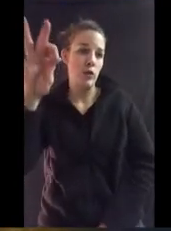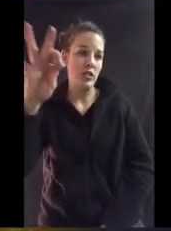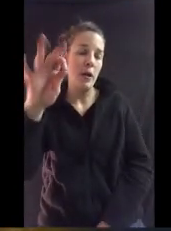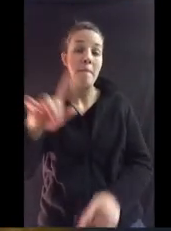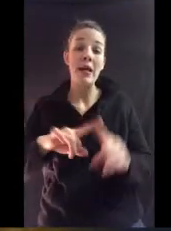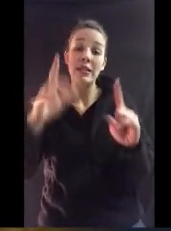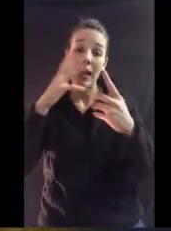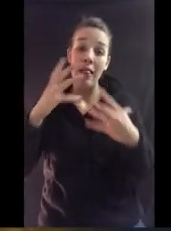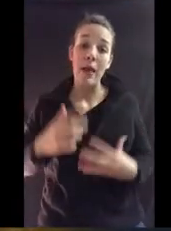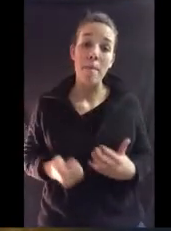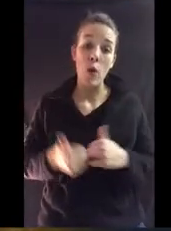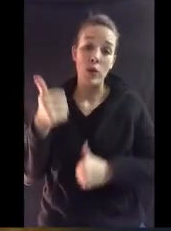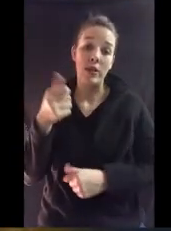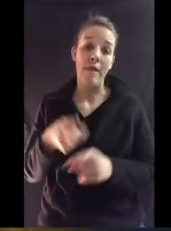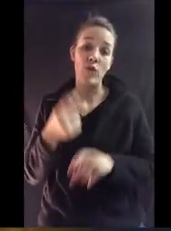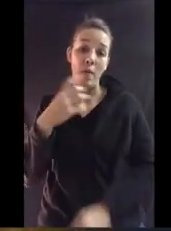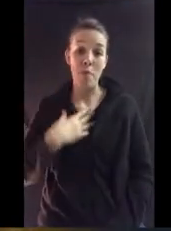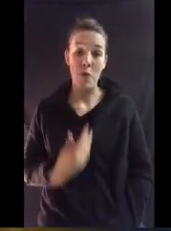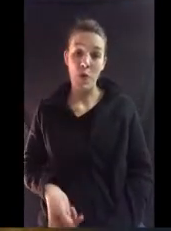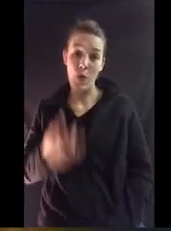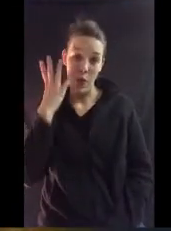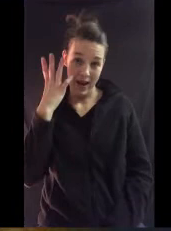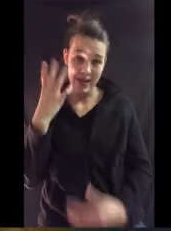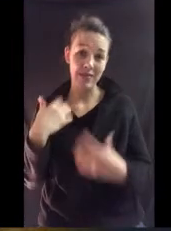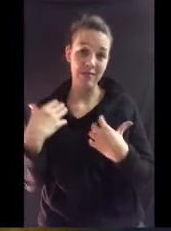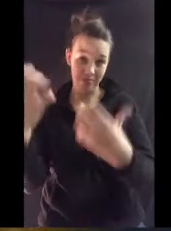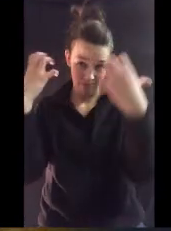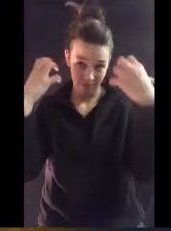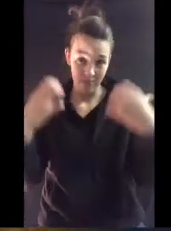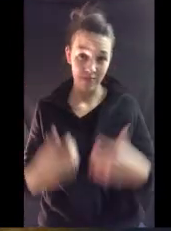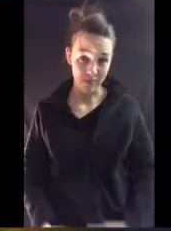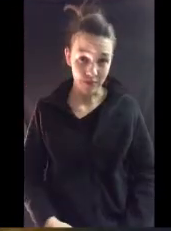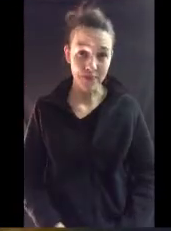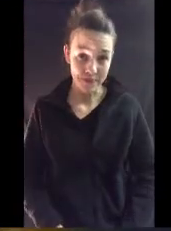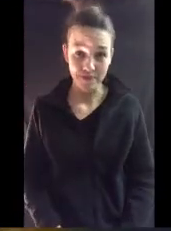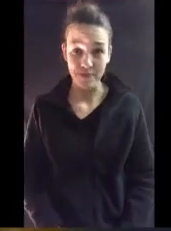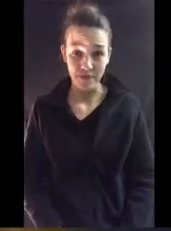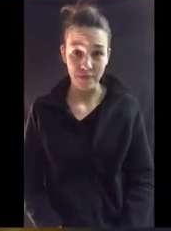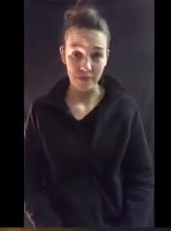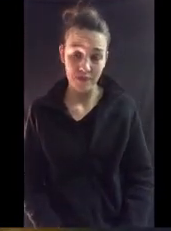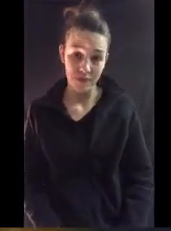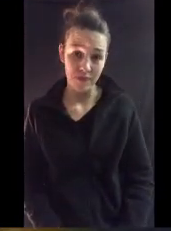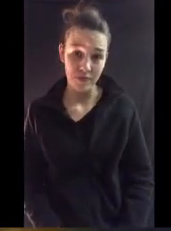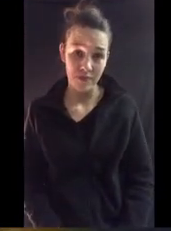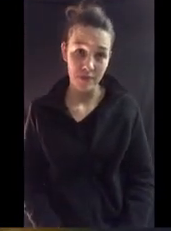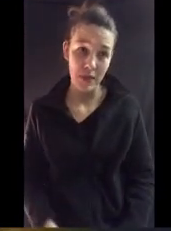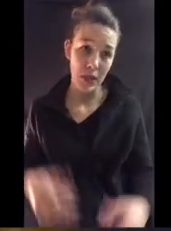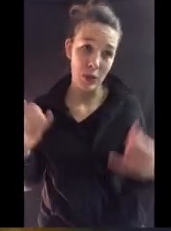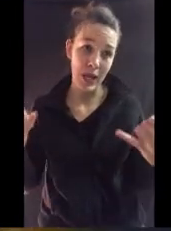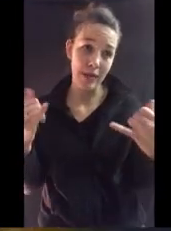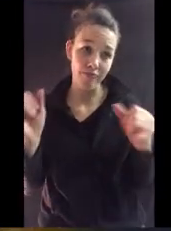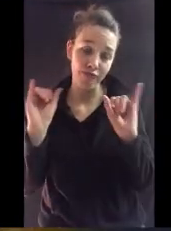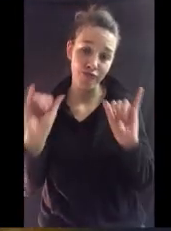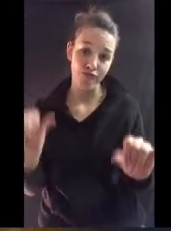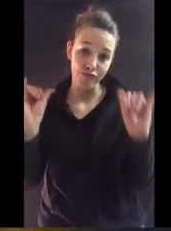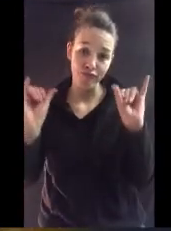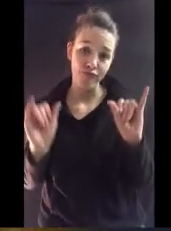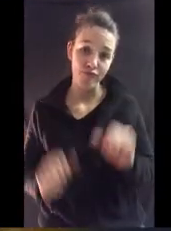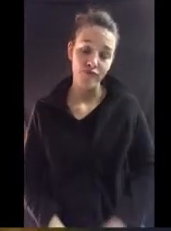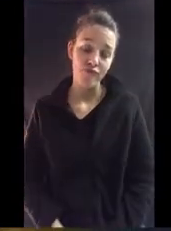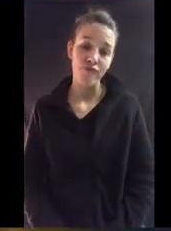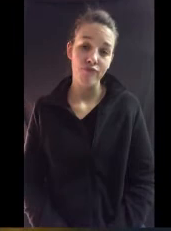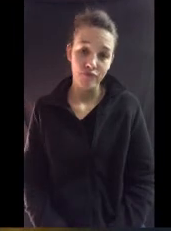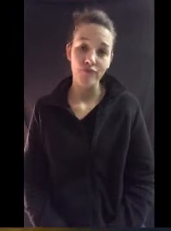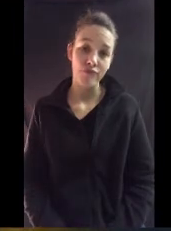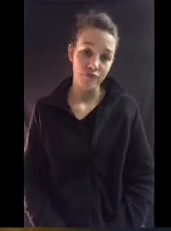to preach, and sadly, most of that came from our white congregations. And even